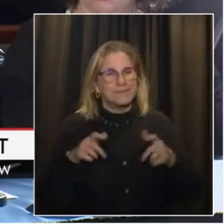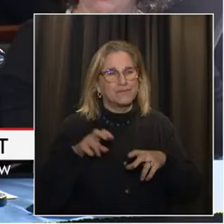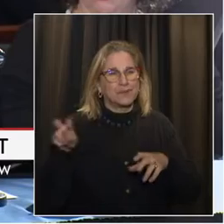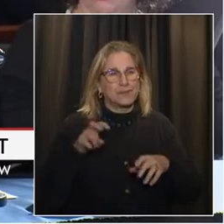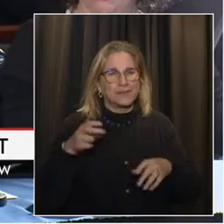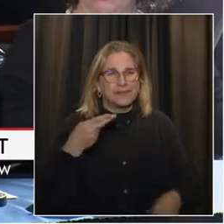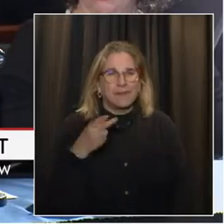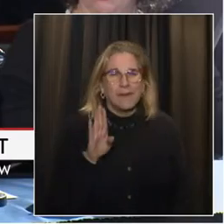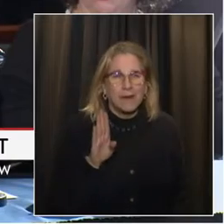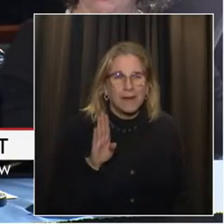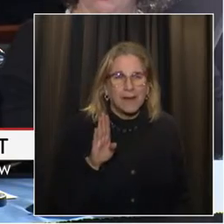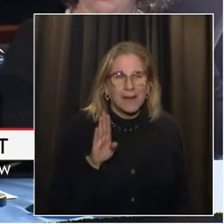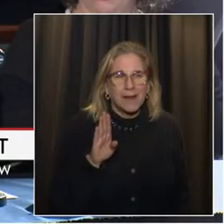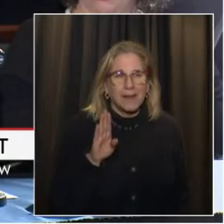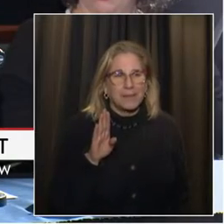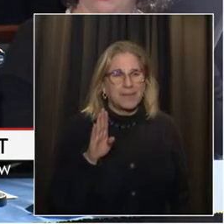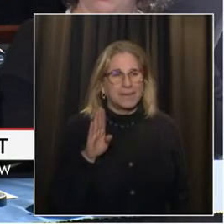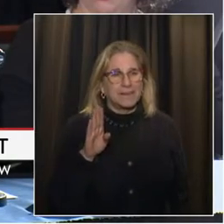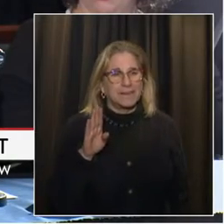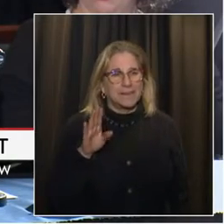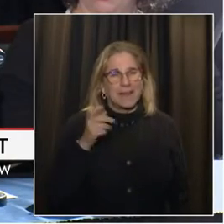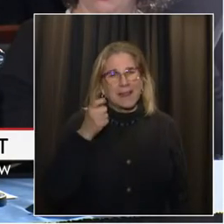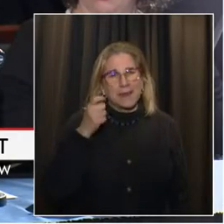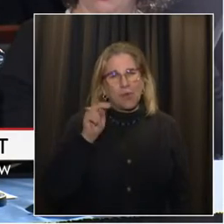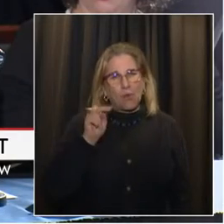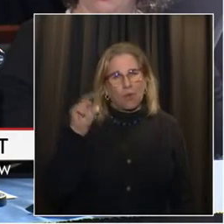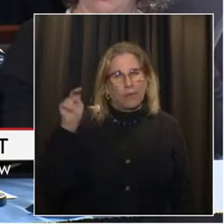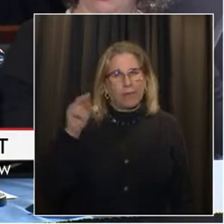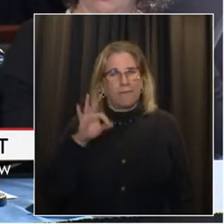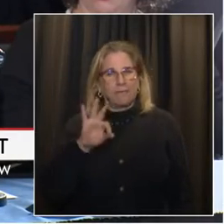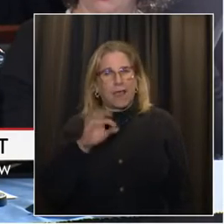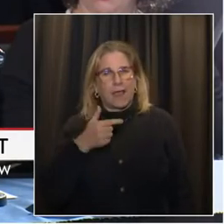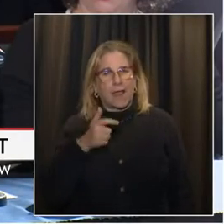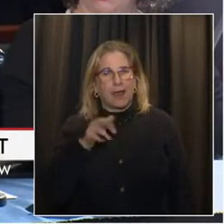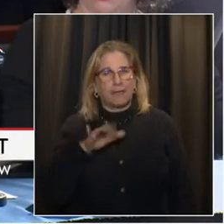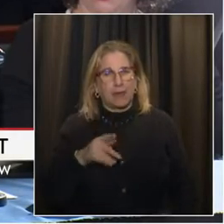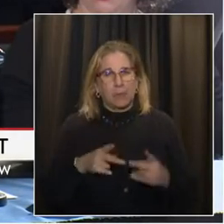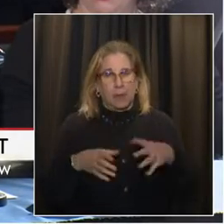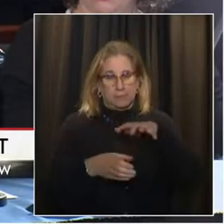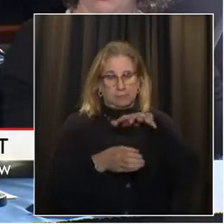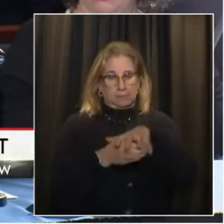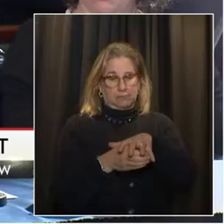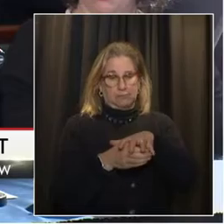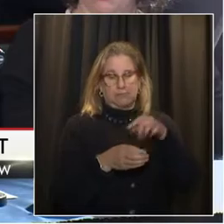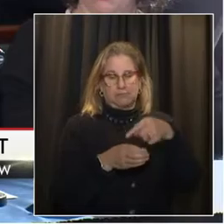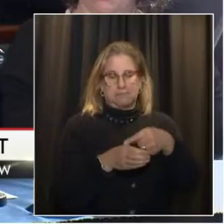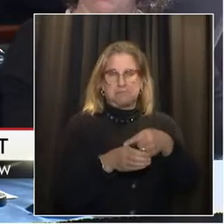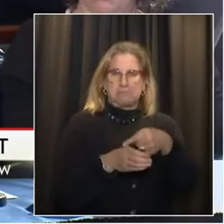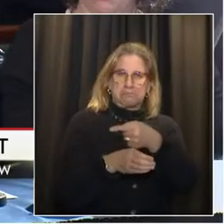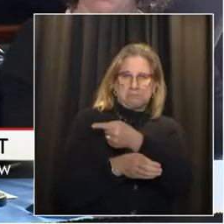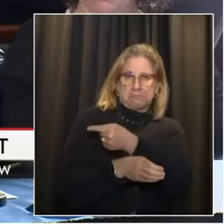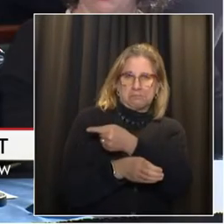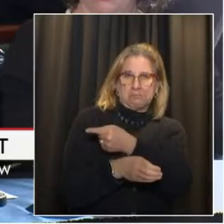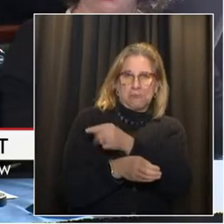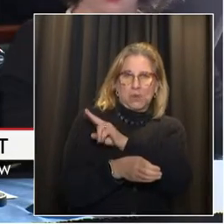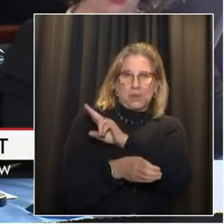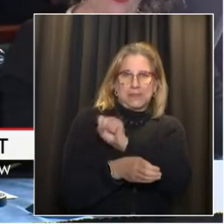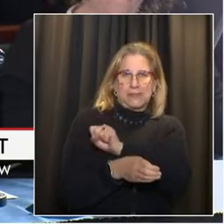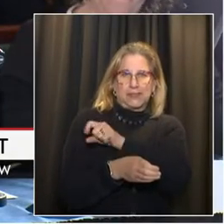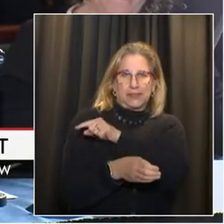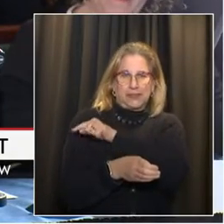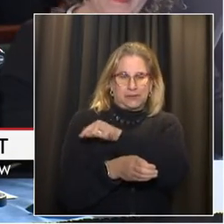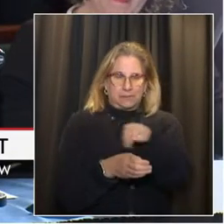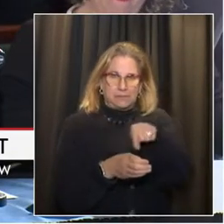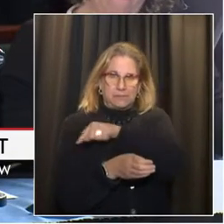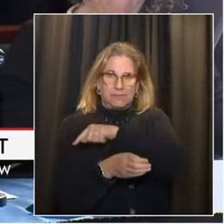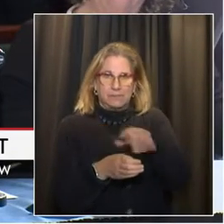Union Station, understand how important that space is. Endeavor, we work together on a lot of spaces. That